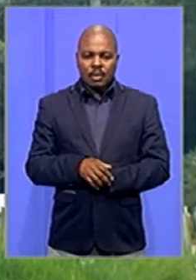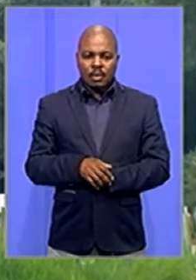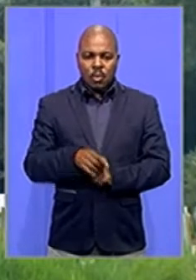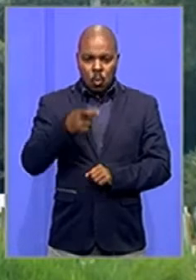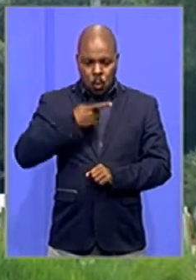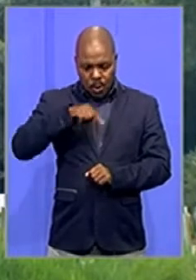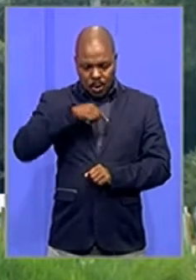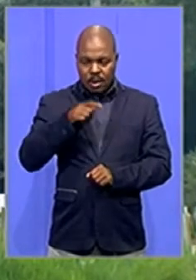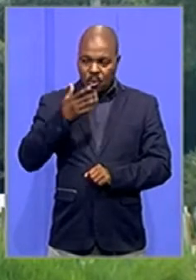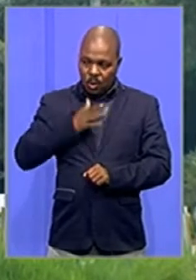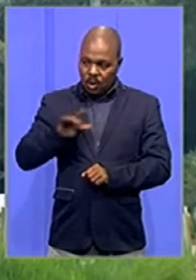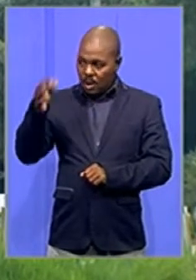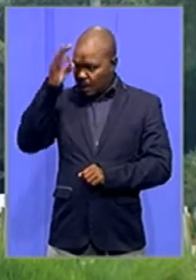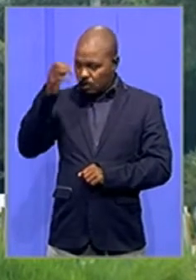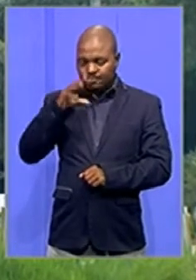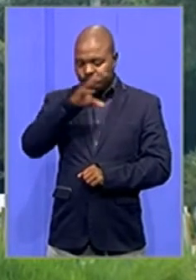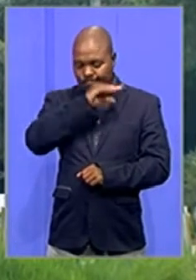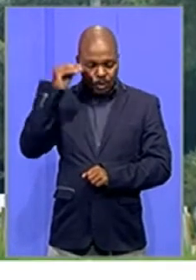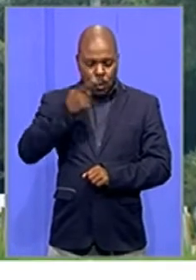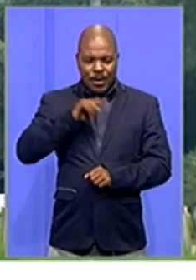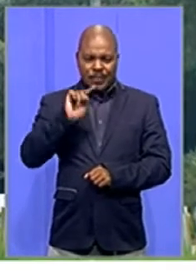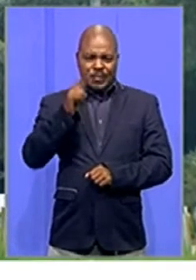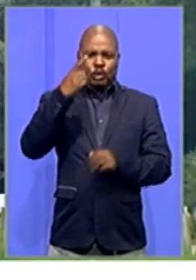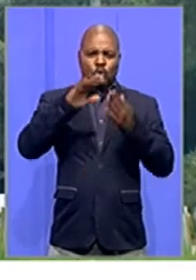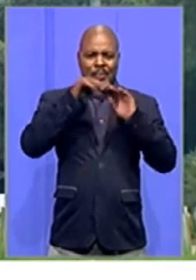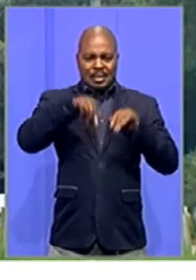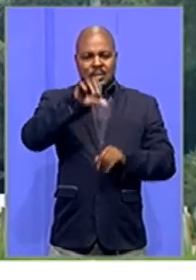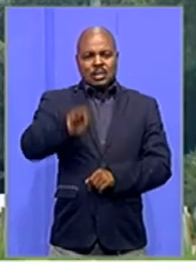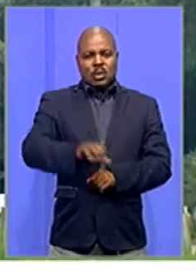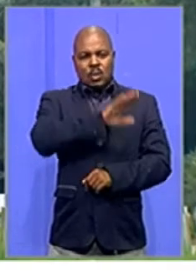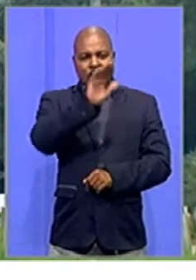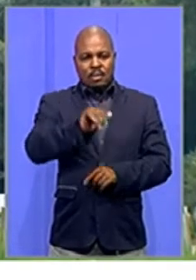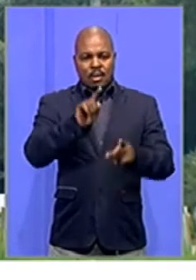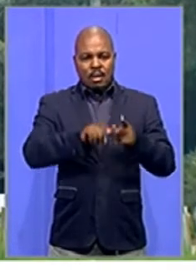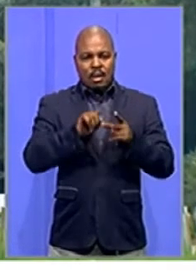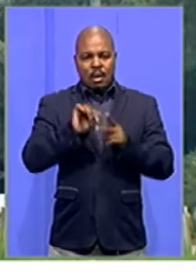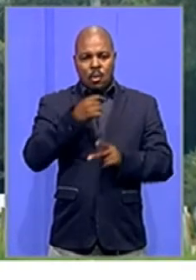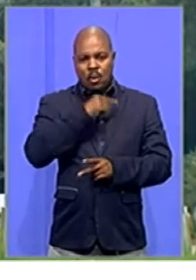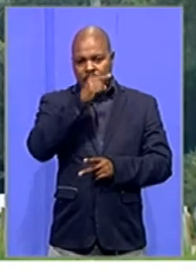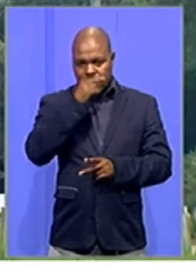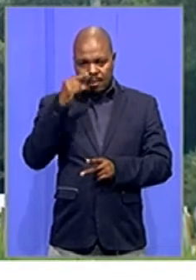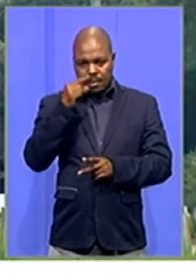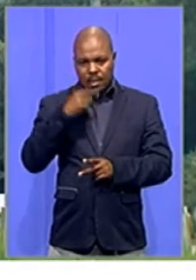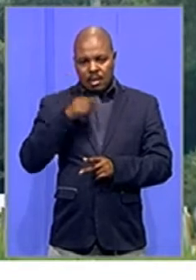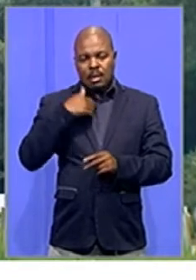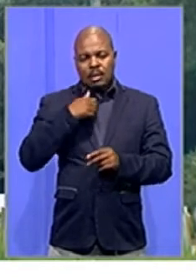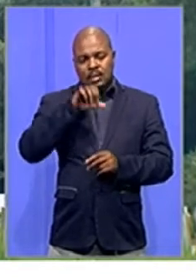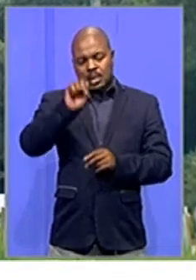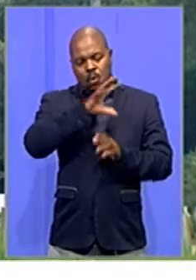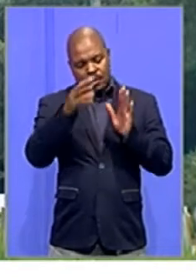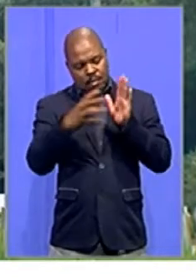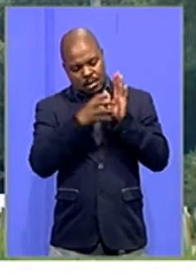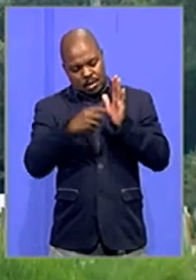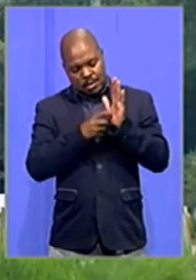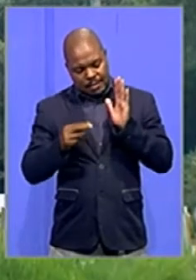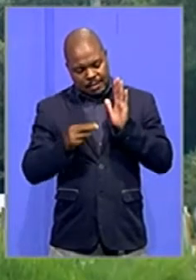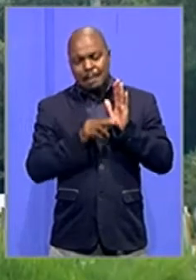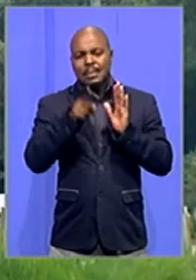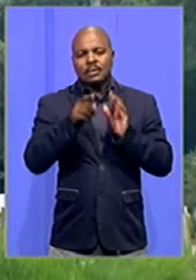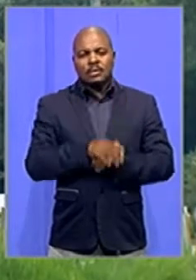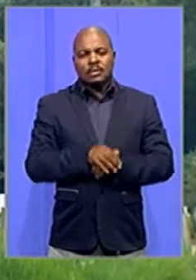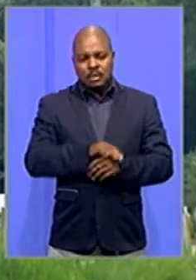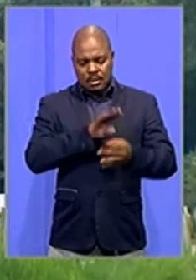nation of South Africa. The second one is our language on the coat of arms to be official. As First Nation, we want